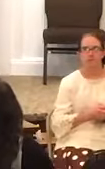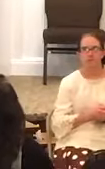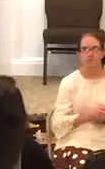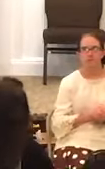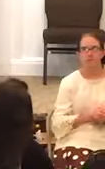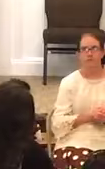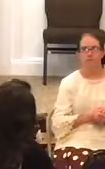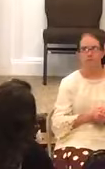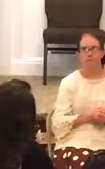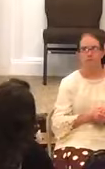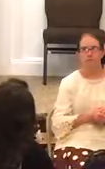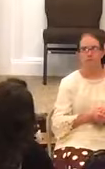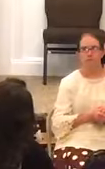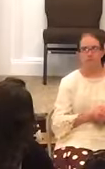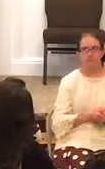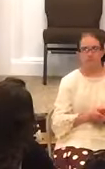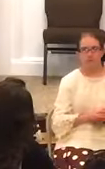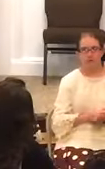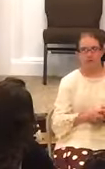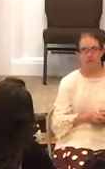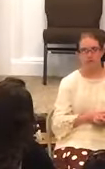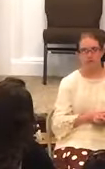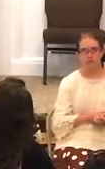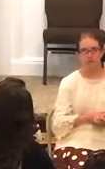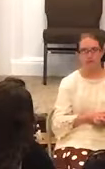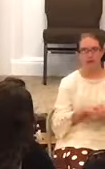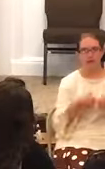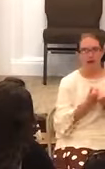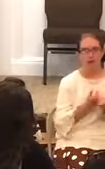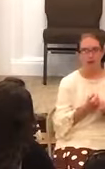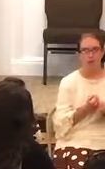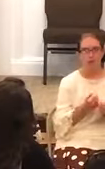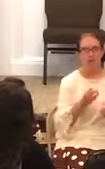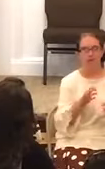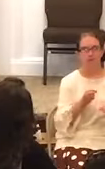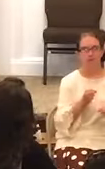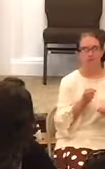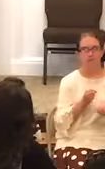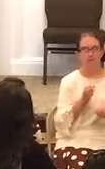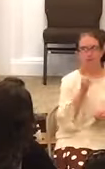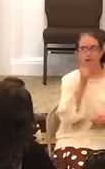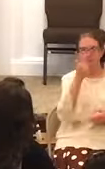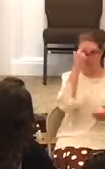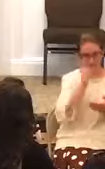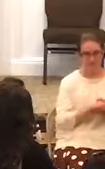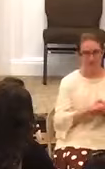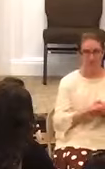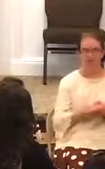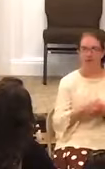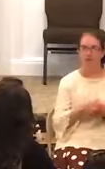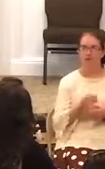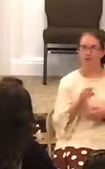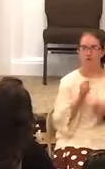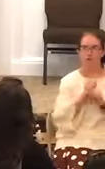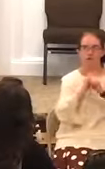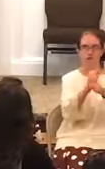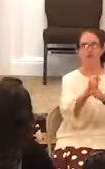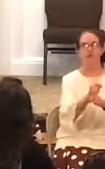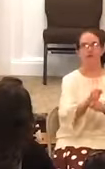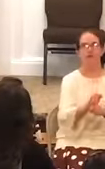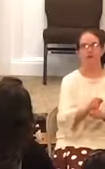Hallelujah. Amen. All right. So, how then shall they call on him in whom they've not believed? And how shall they believe, trust